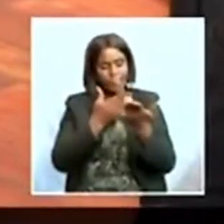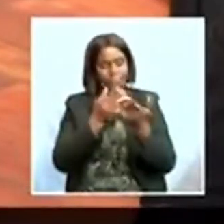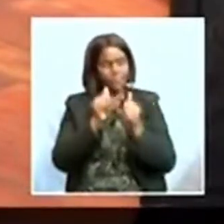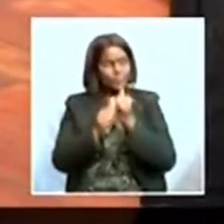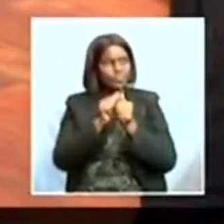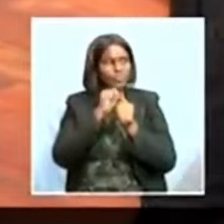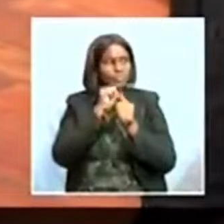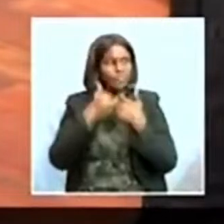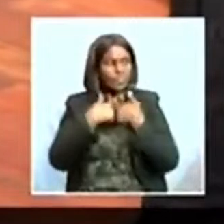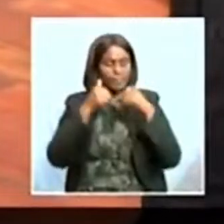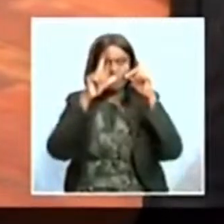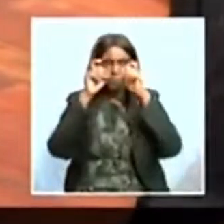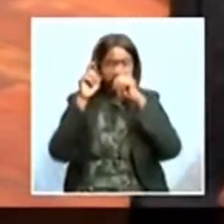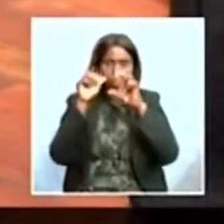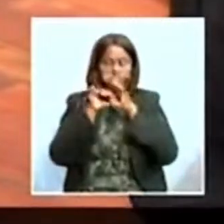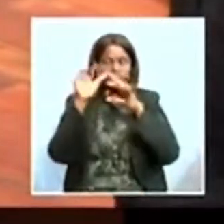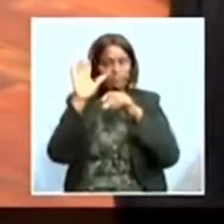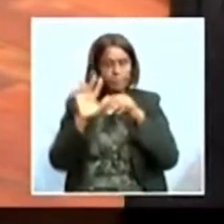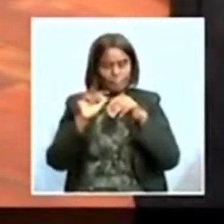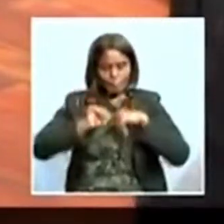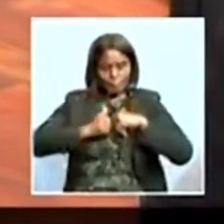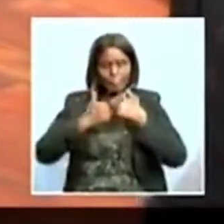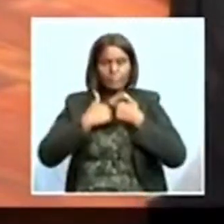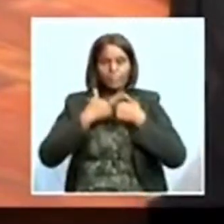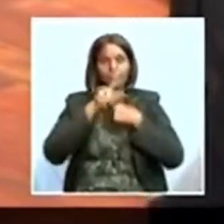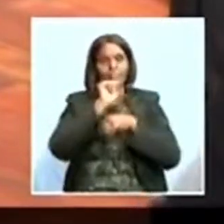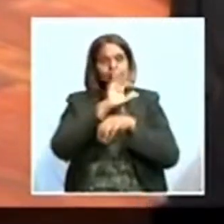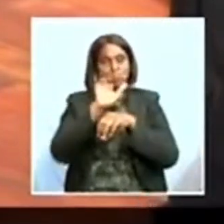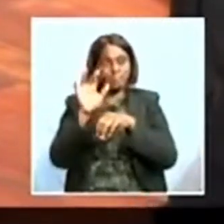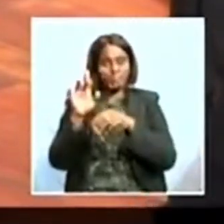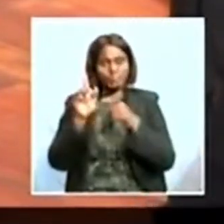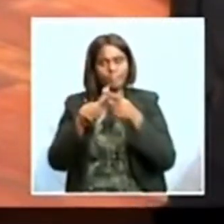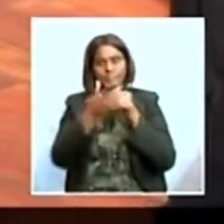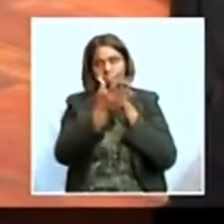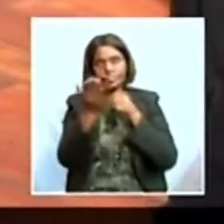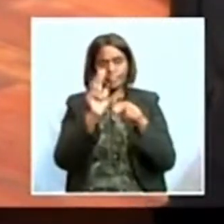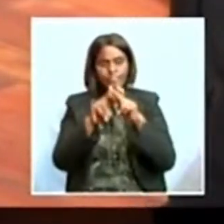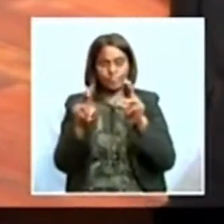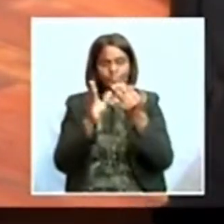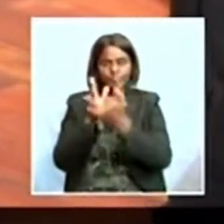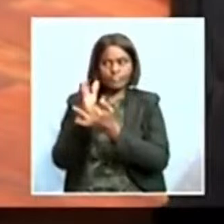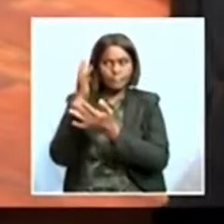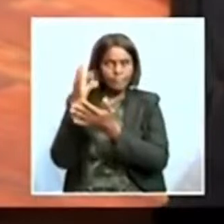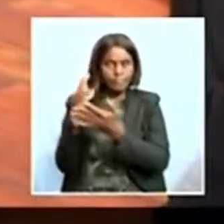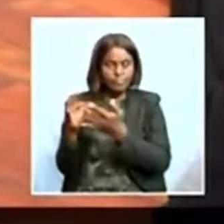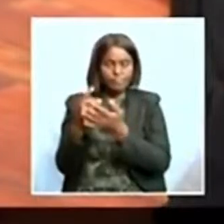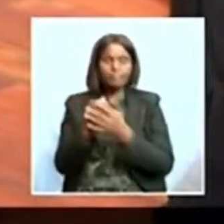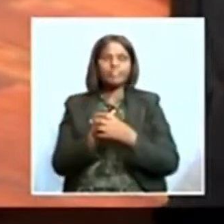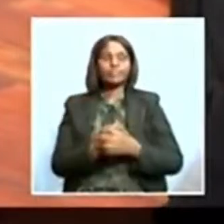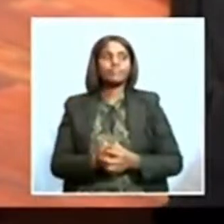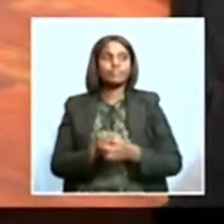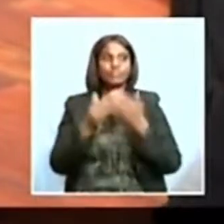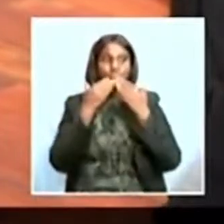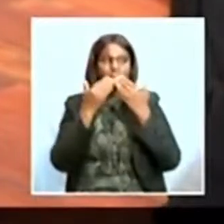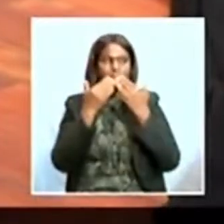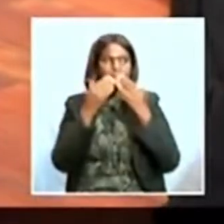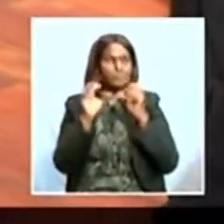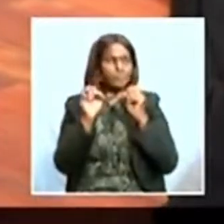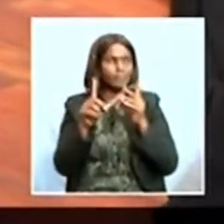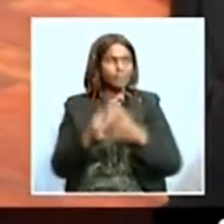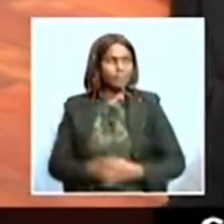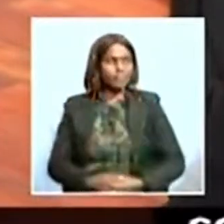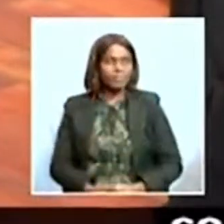have photos in color. We wish to circulate them to you, Chair, through Secretariat. Okay.